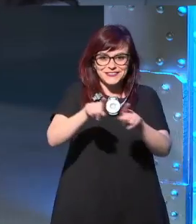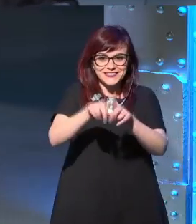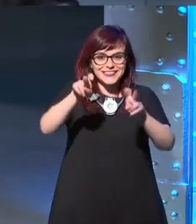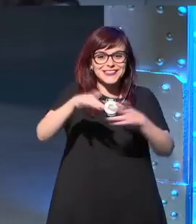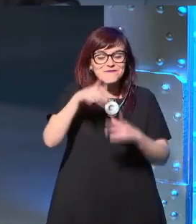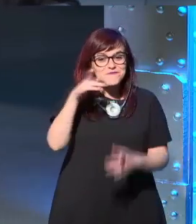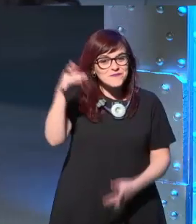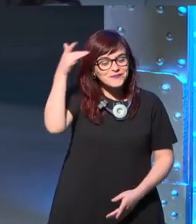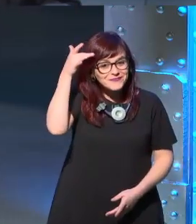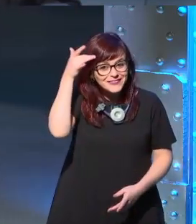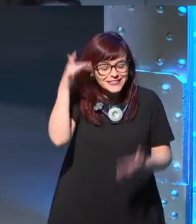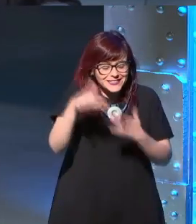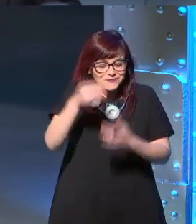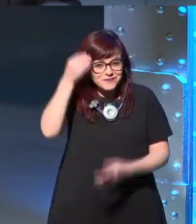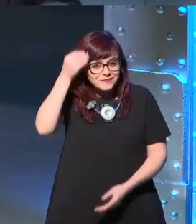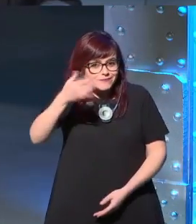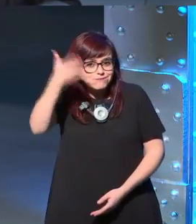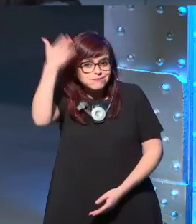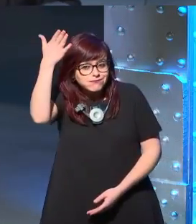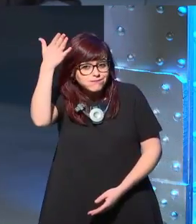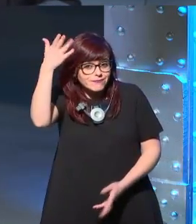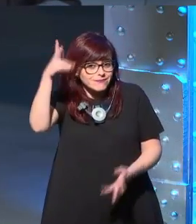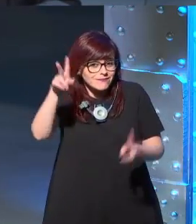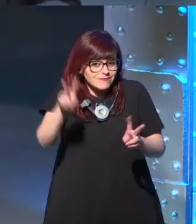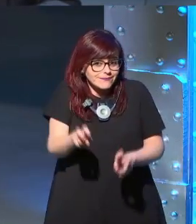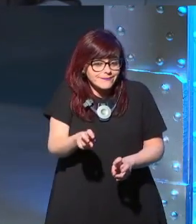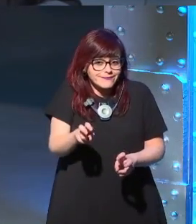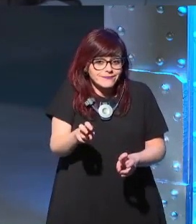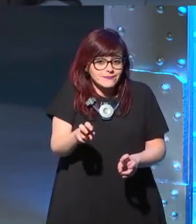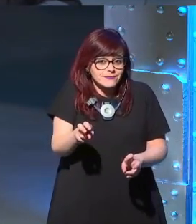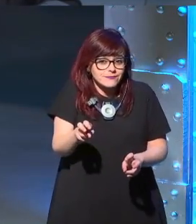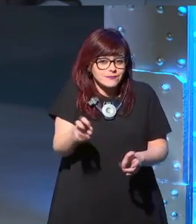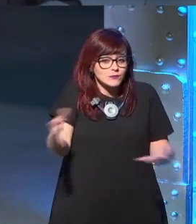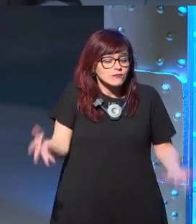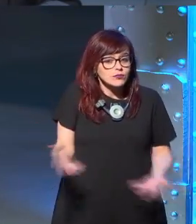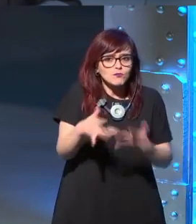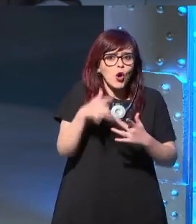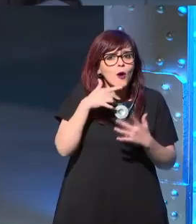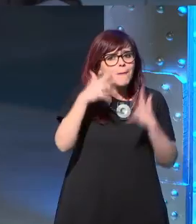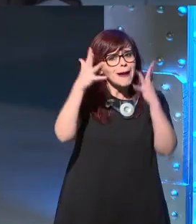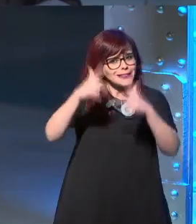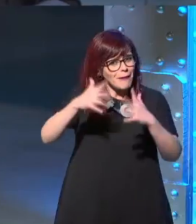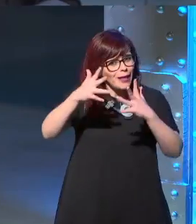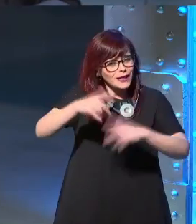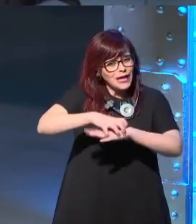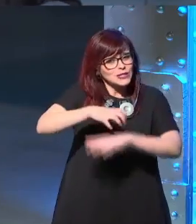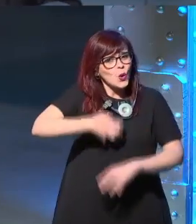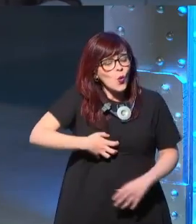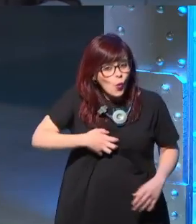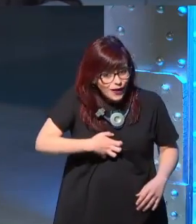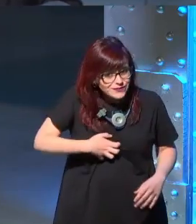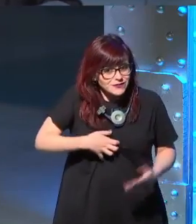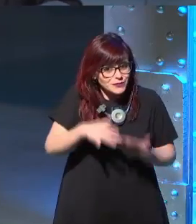it. He had trouble doing math. He makes a lot of math mistakes, even when he's adding up his accounts. He has trouble learning Latin. There's a